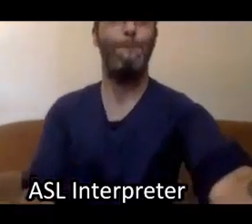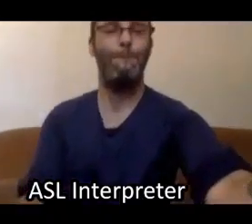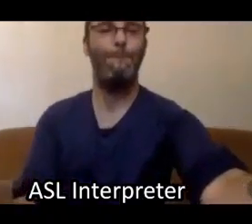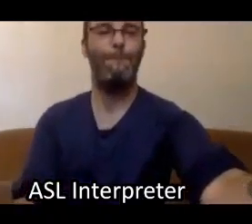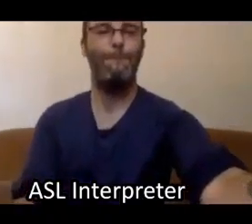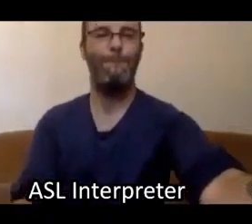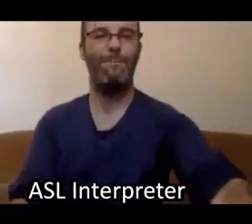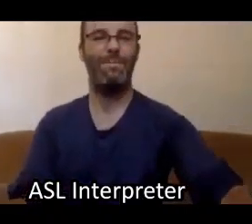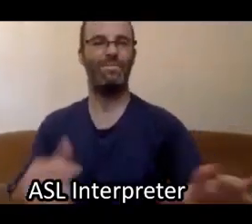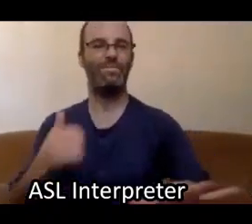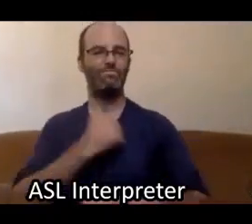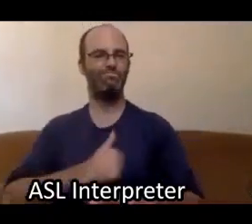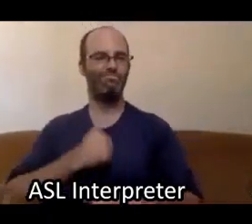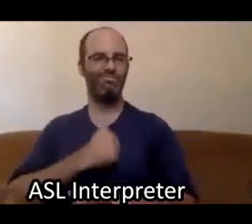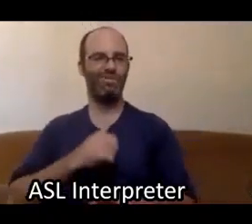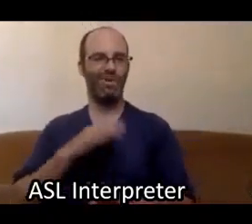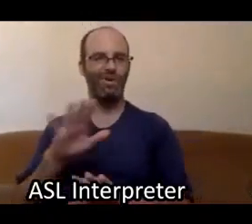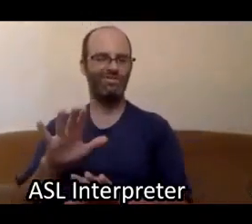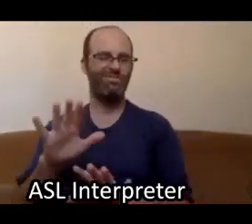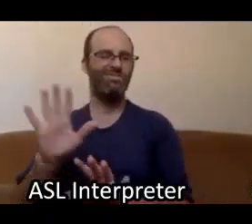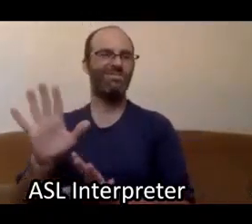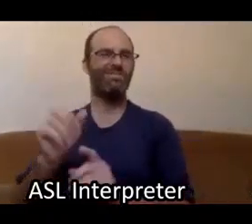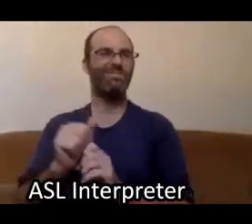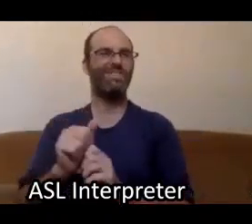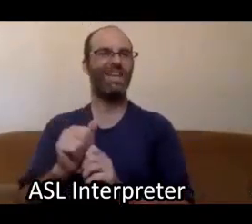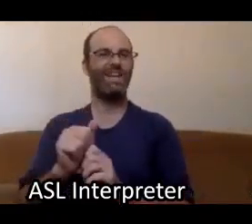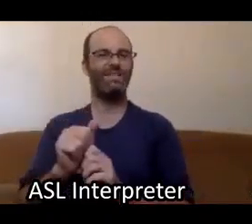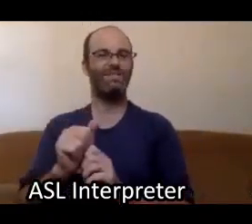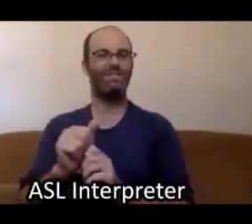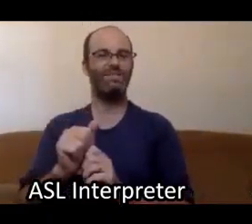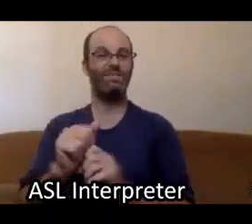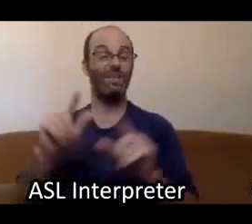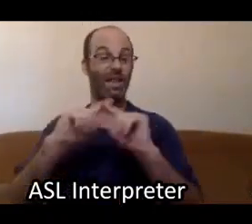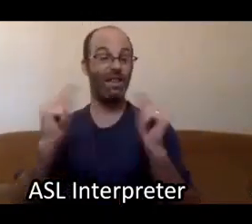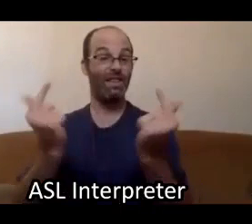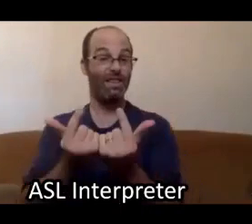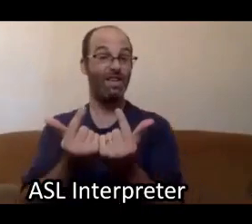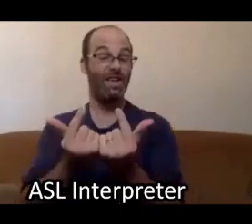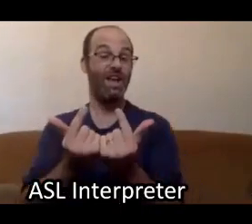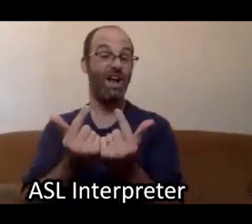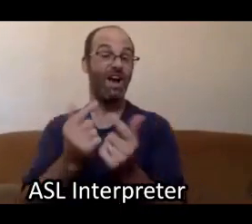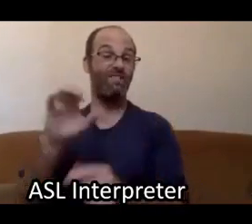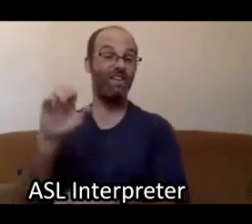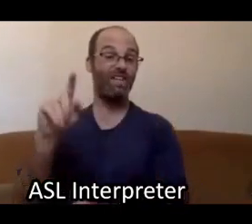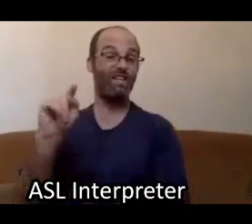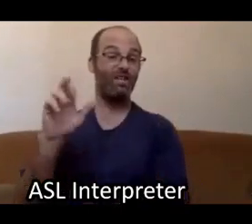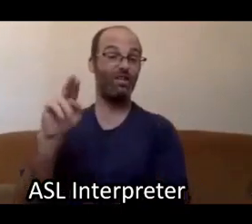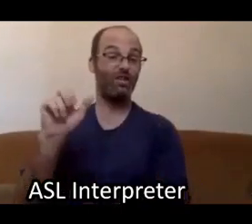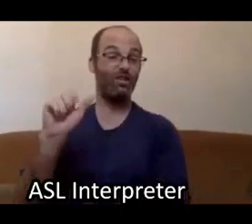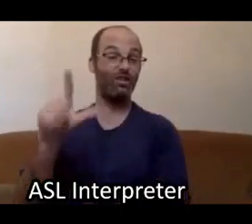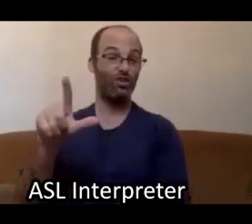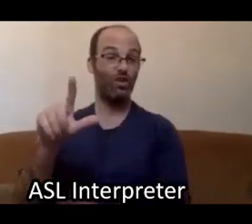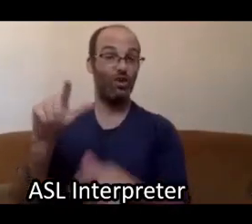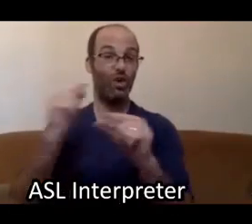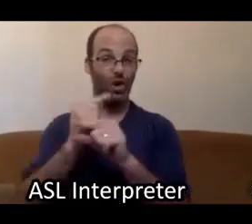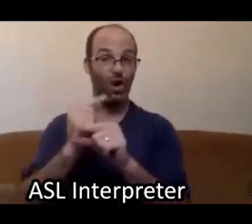League of Eternal Guardians, which I'm going to be running tomorrow with a band of plucky